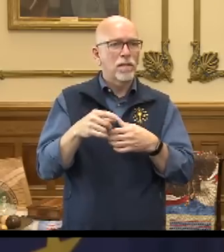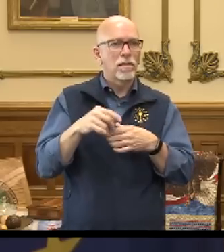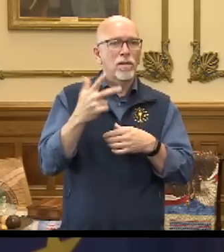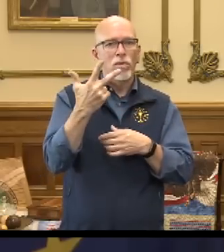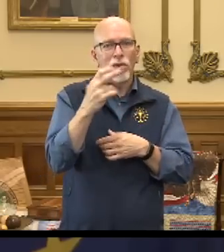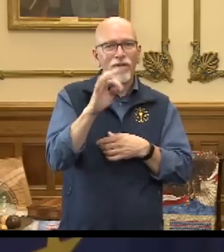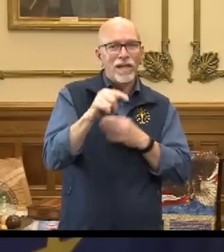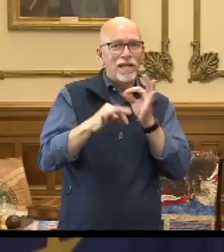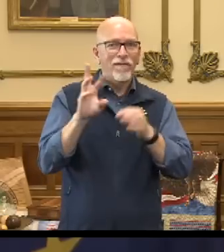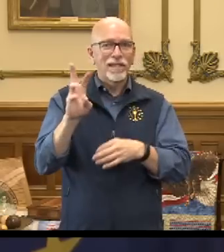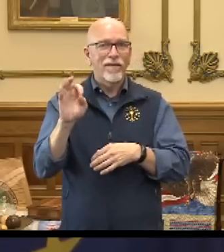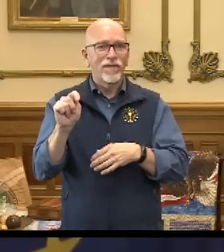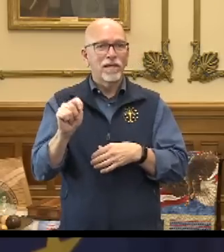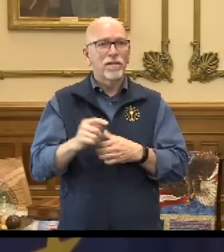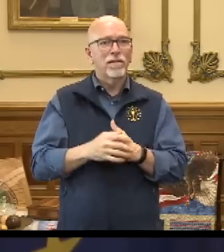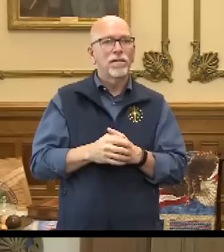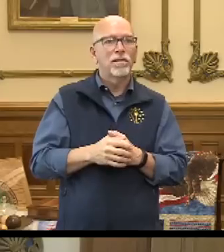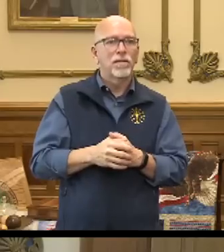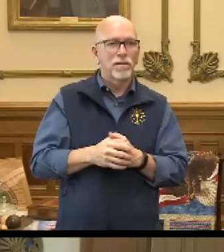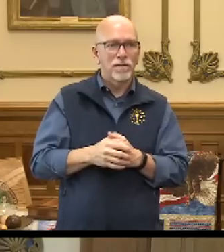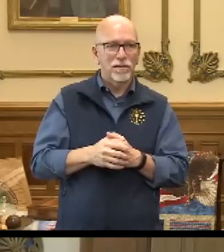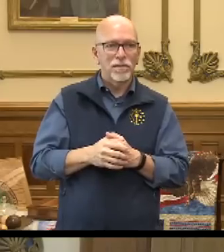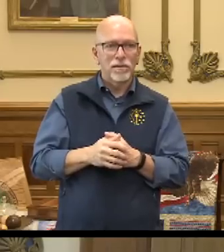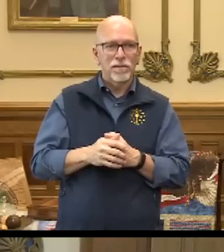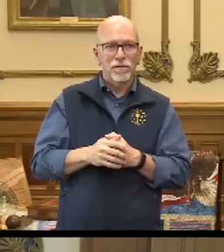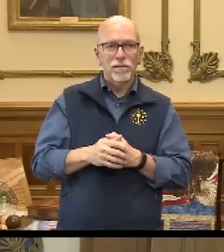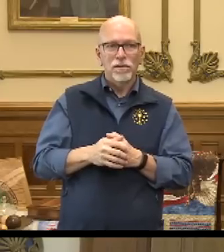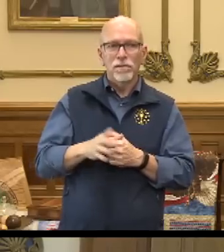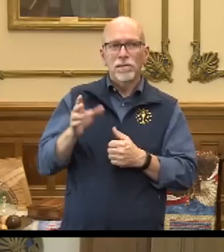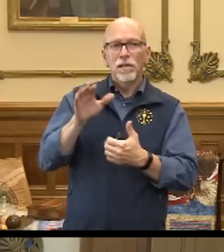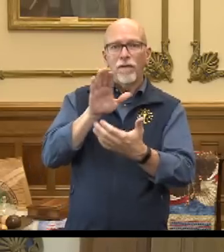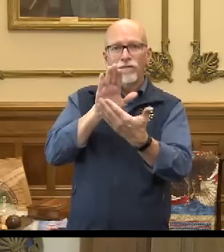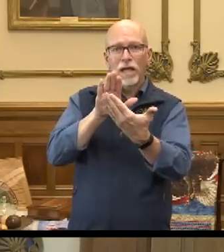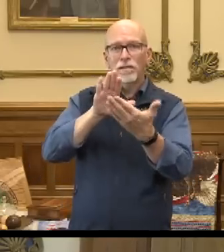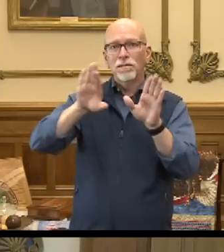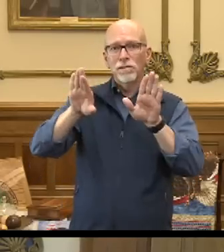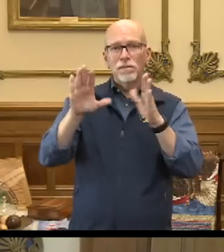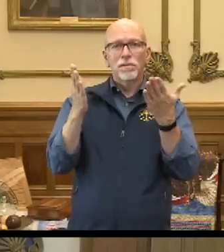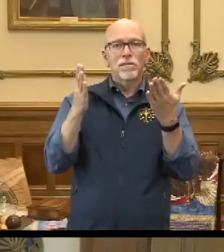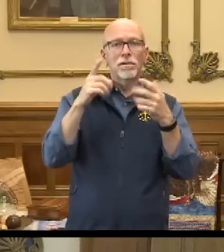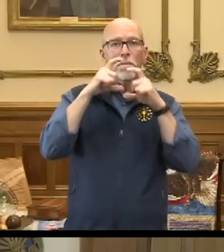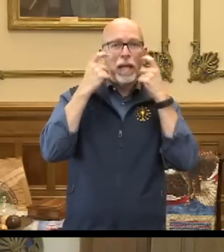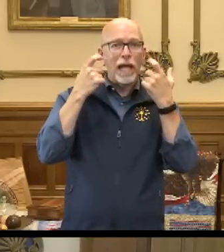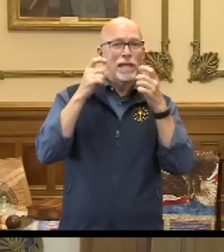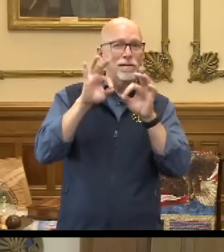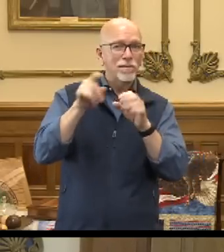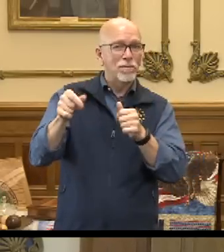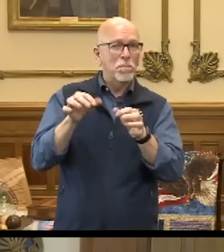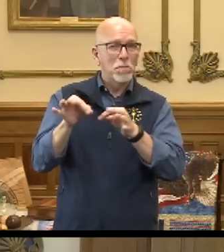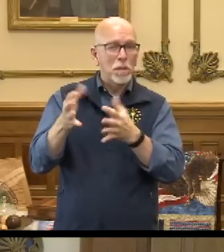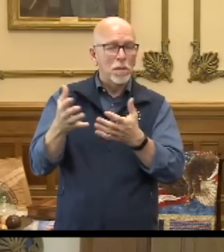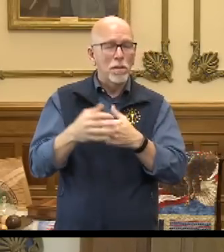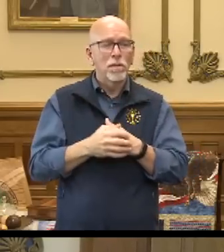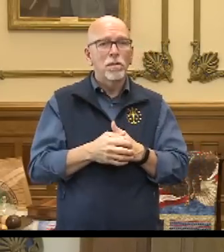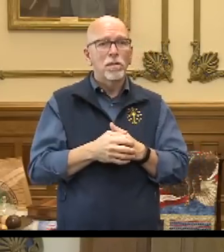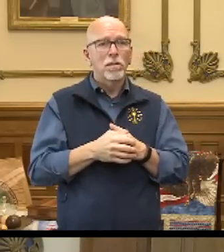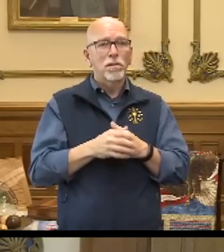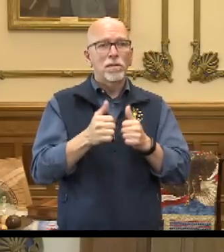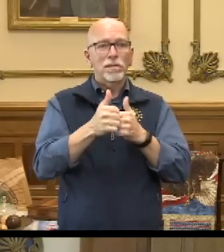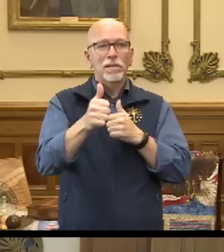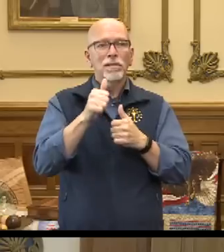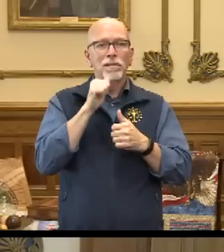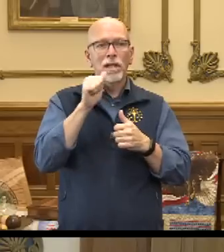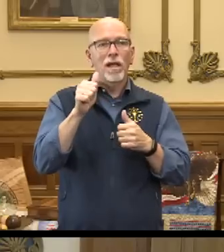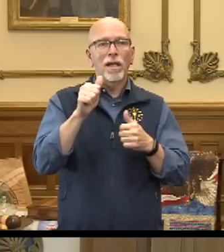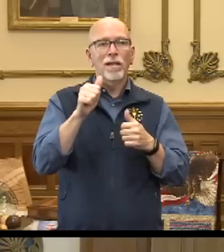feet instead of 6 feet? Yeah. You want to talk about how facing a direction matters and masking matters and distance still matters. We can't